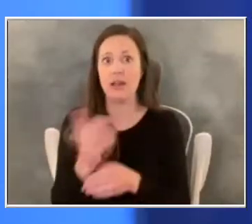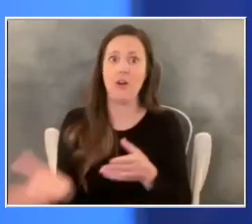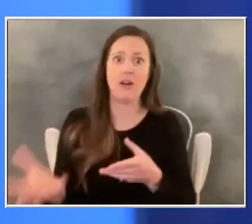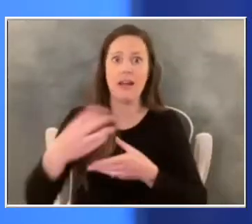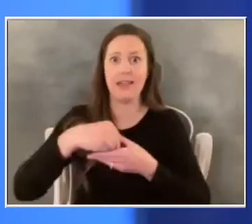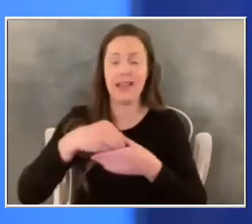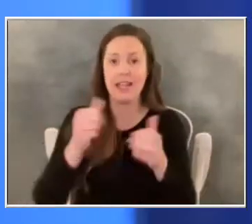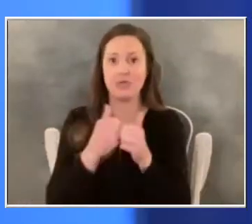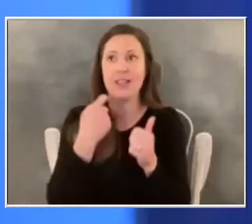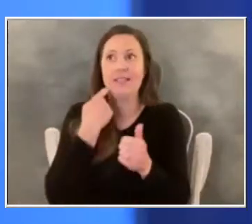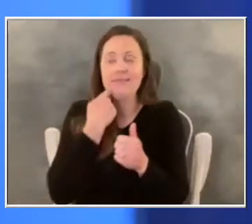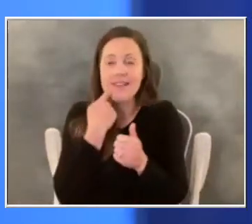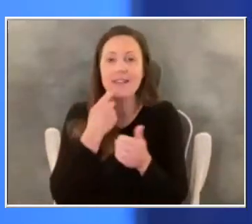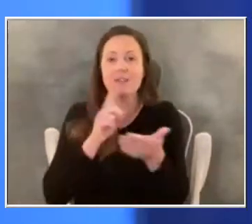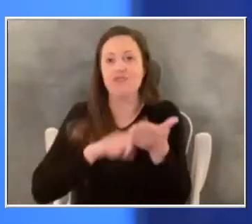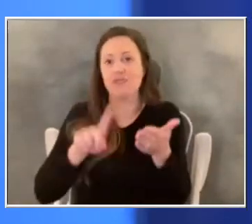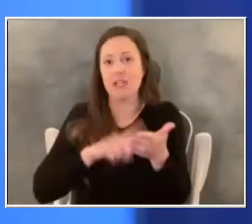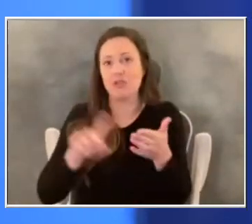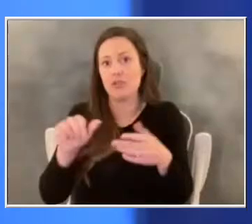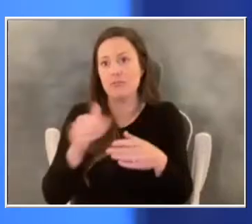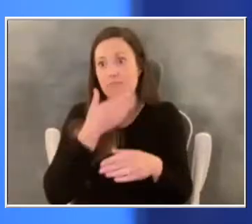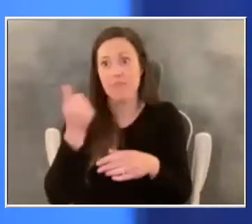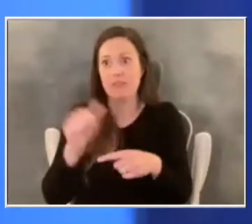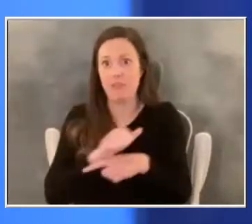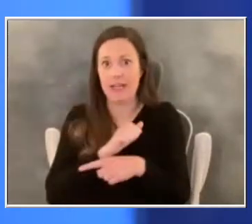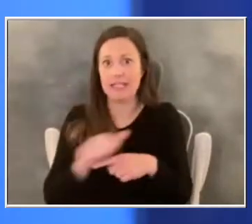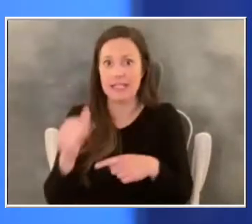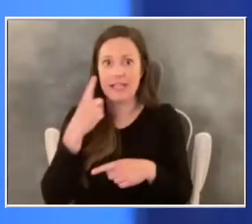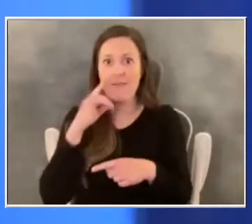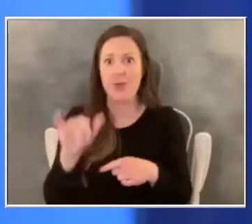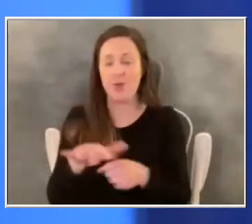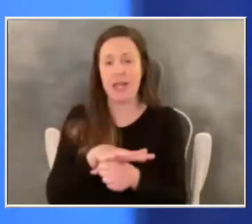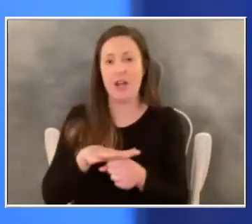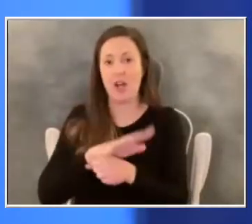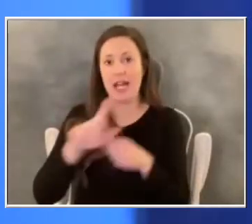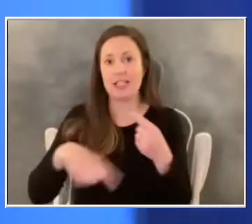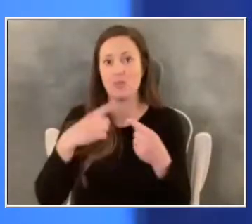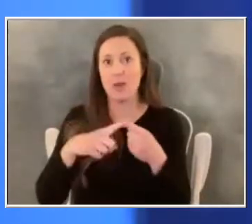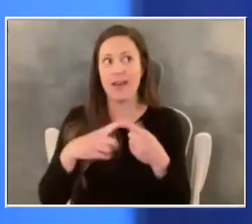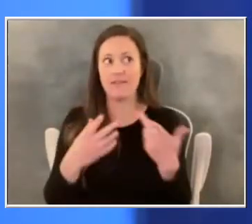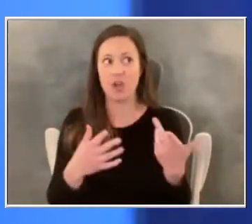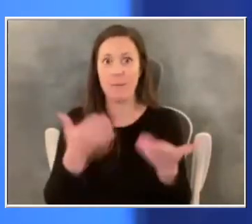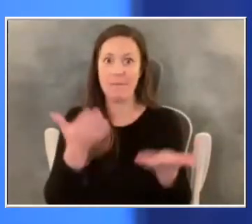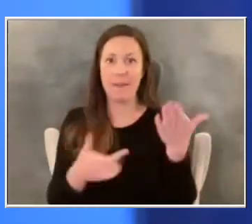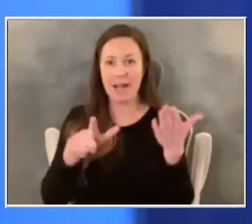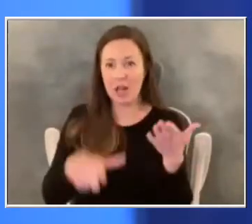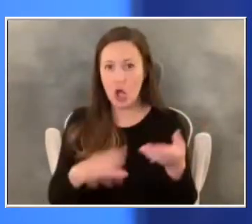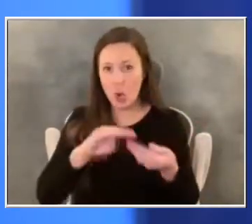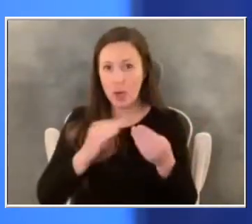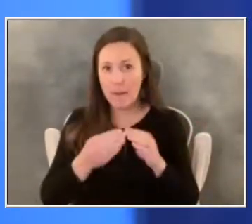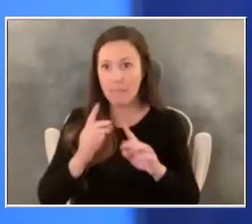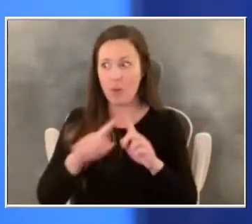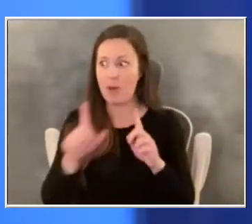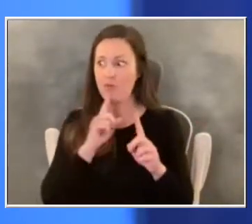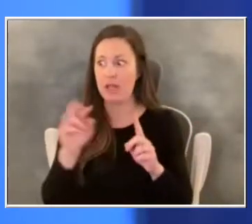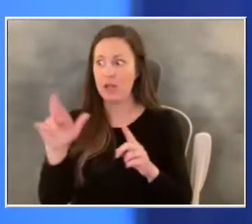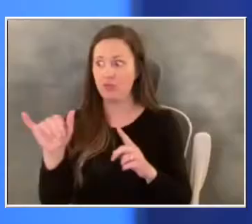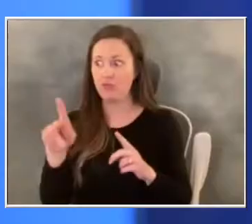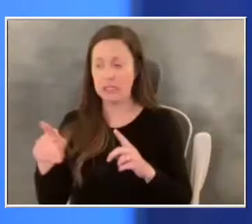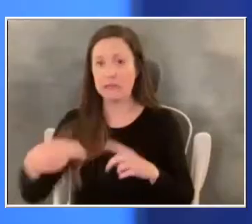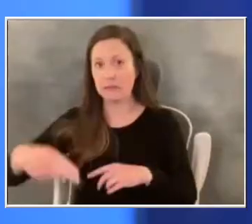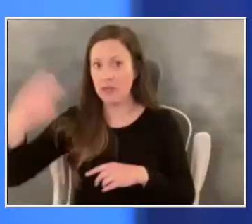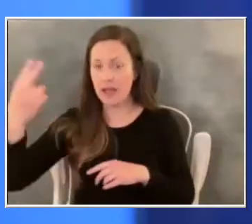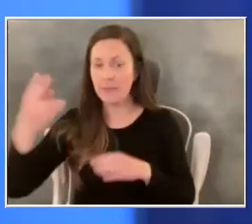latest practices in those areas particularly where there's low volume but high risk. And so we started out in STEMI